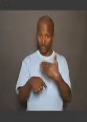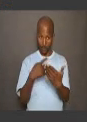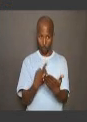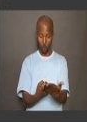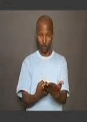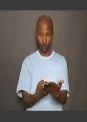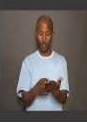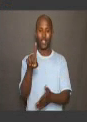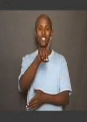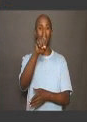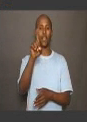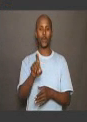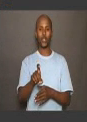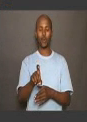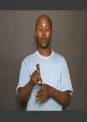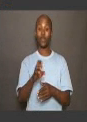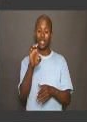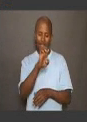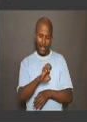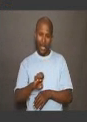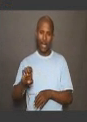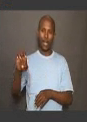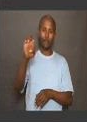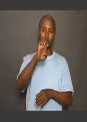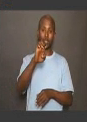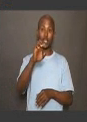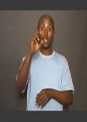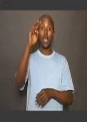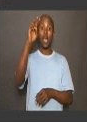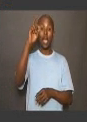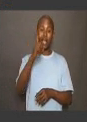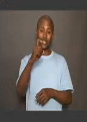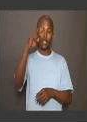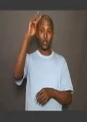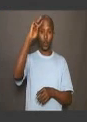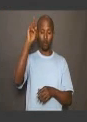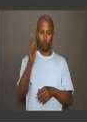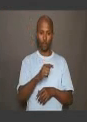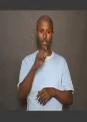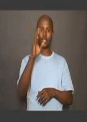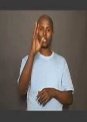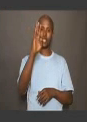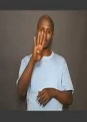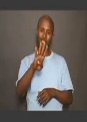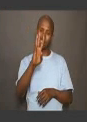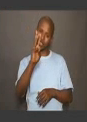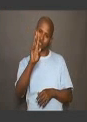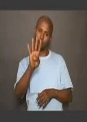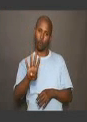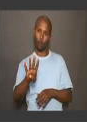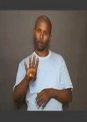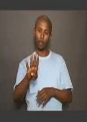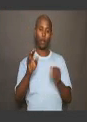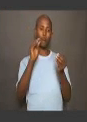Therefore, the equation of the ellipse is x squared over 64 plus